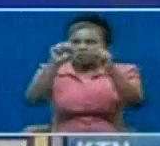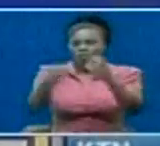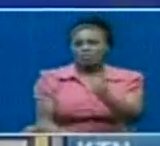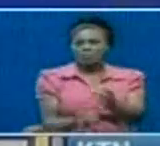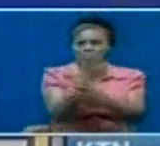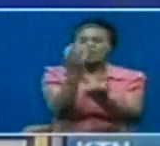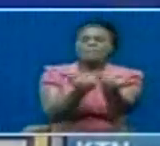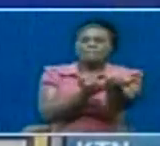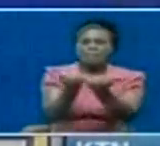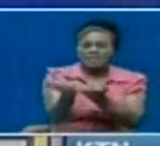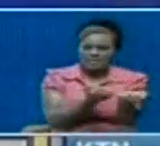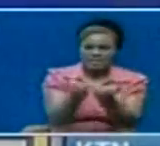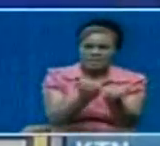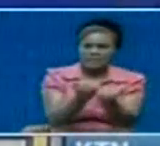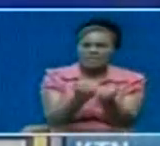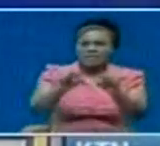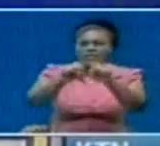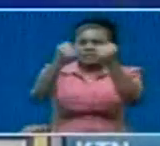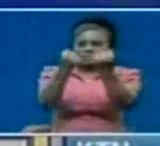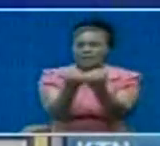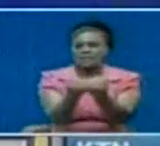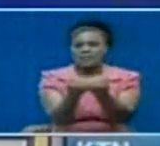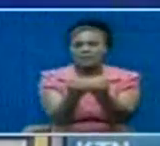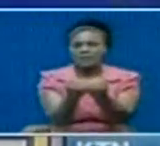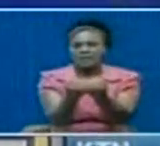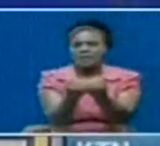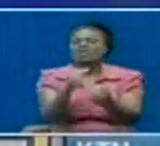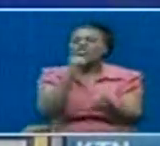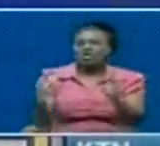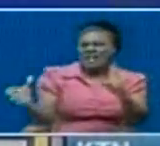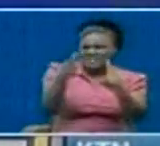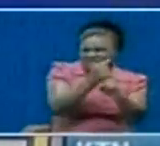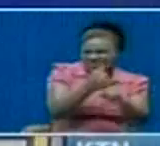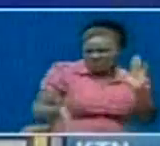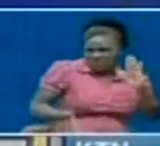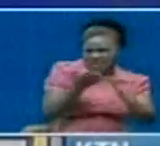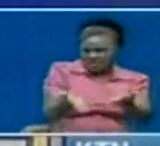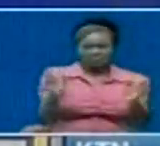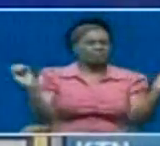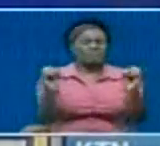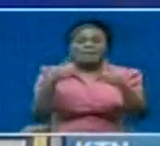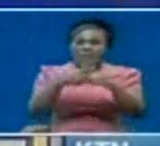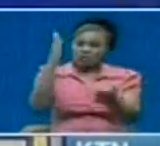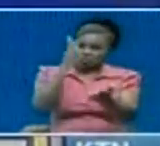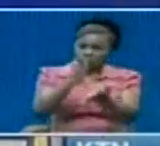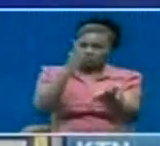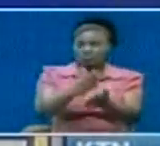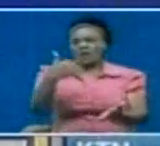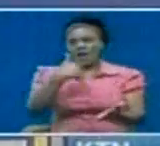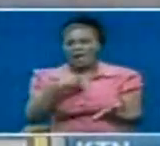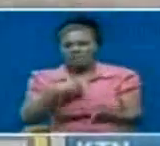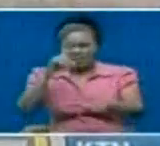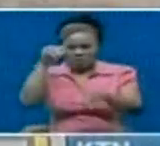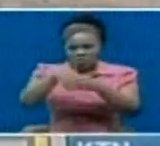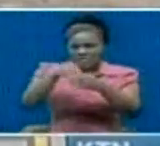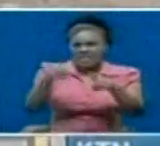mess in a kind of systematic manner. Mm. It may not be achieved immediately, but we are sure within the time